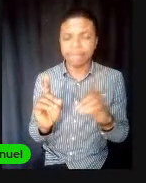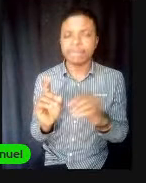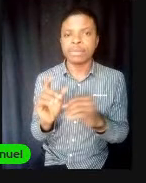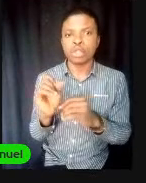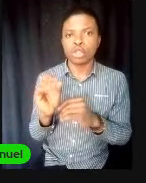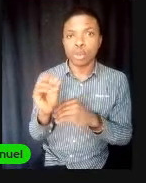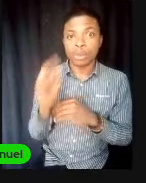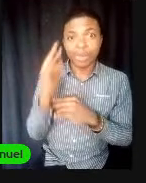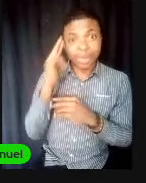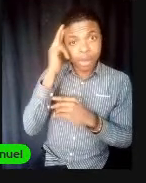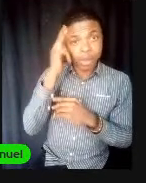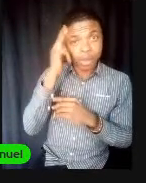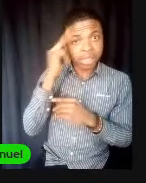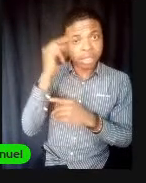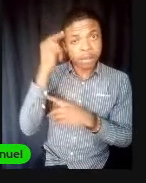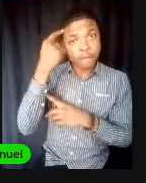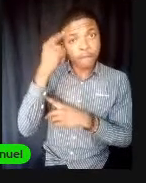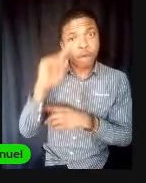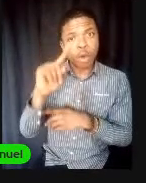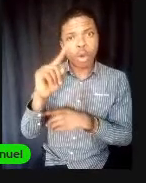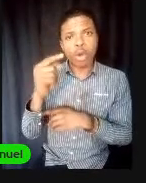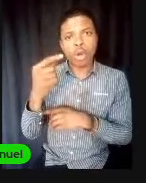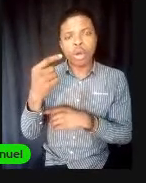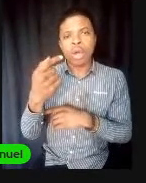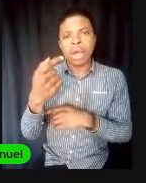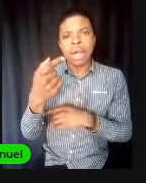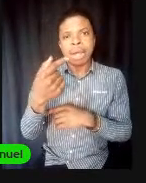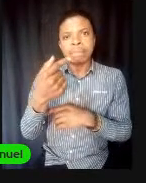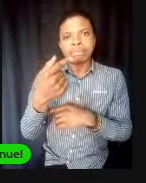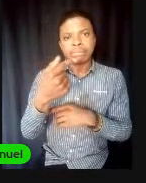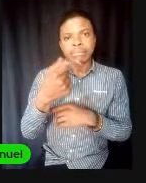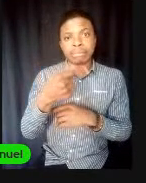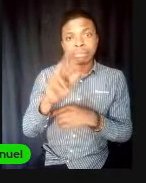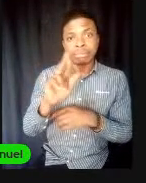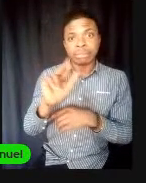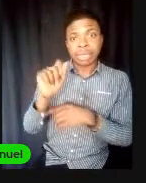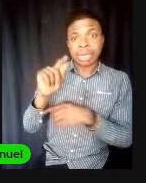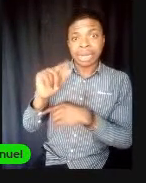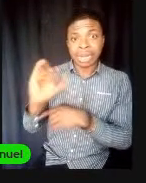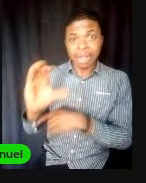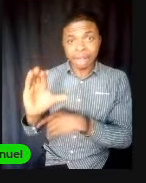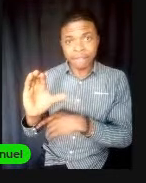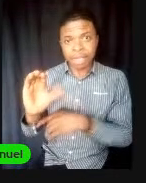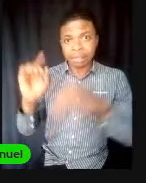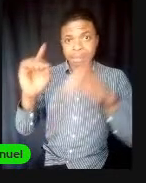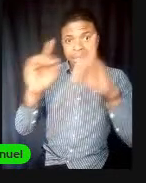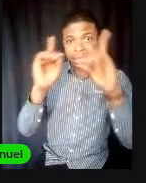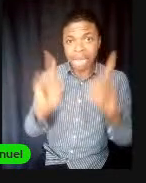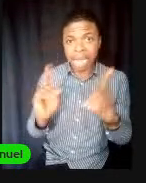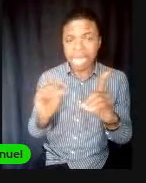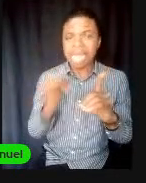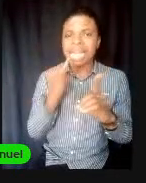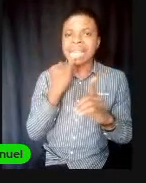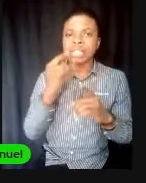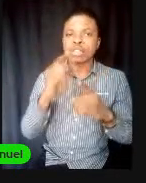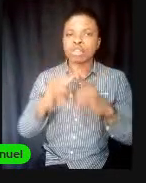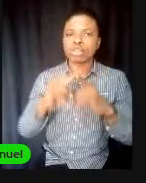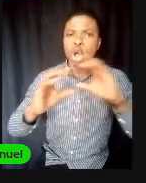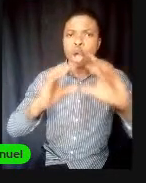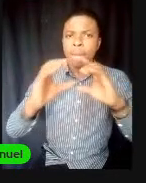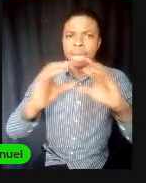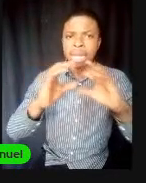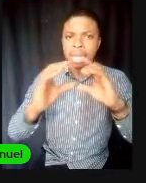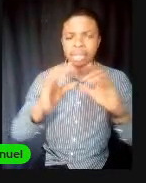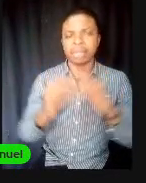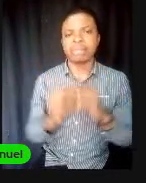message. So that is to say, anything that you are making, it should be sending a message to your audience. If your